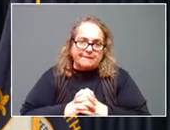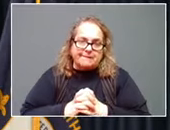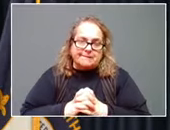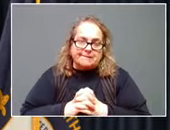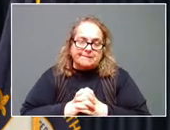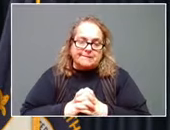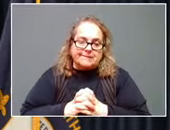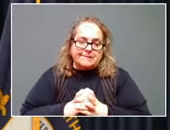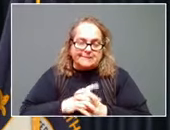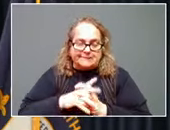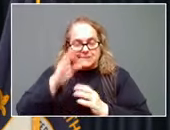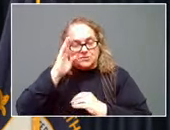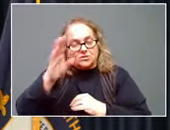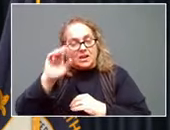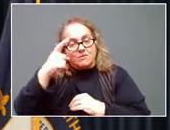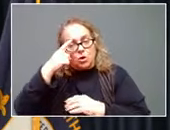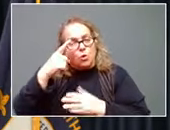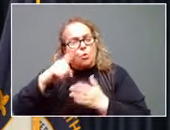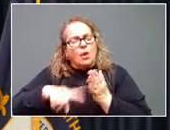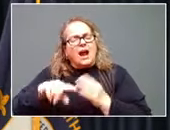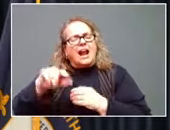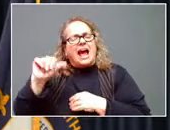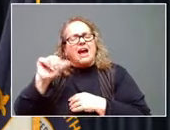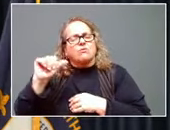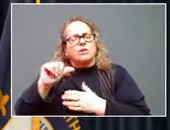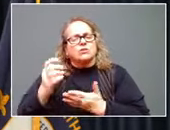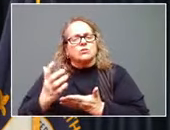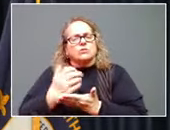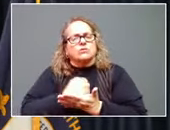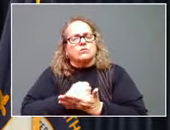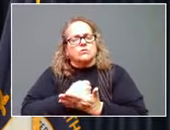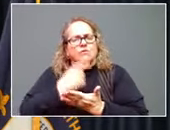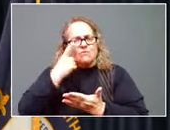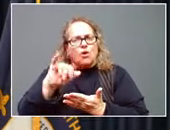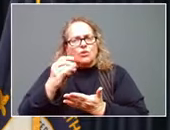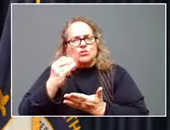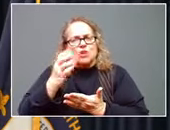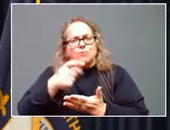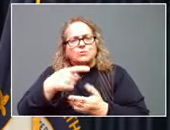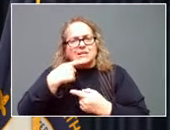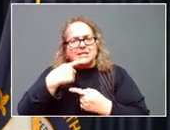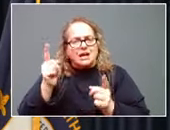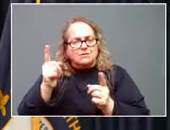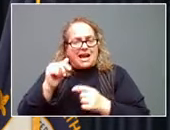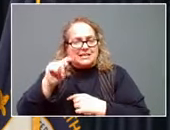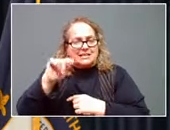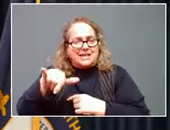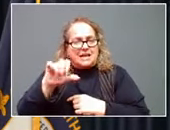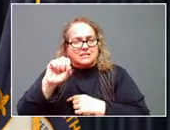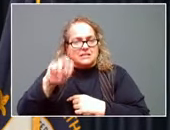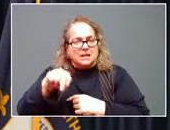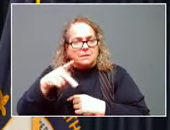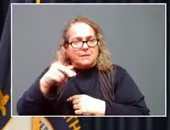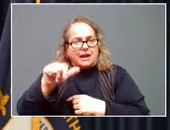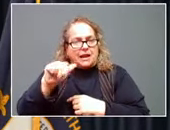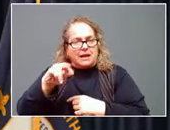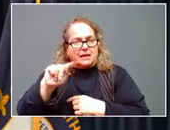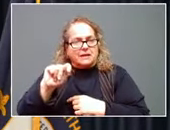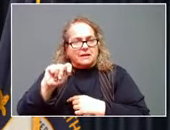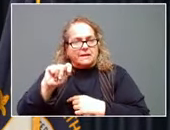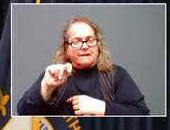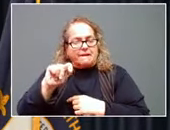Hi, Governor. What will the average wage be for the jobs you announced at the new Tyson plant? And then meat processing